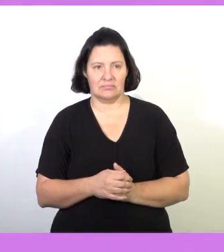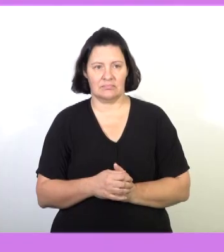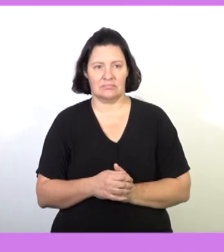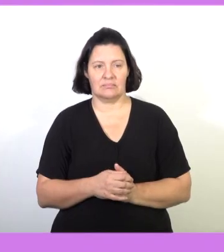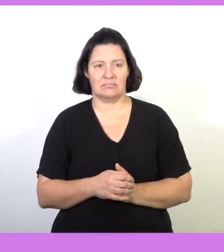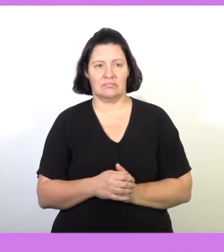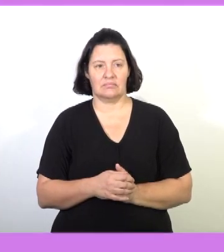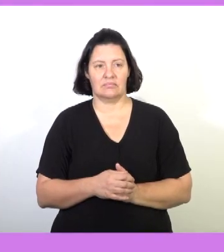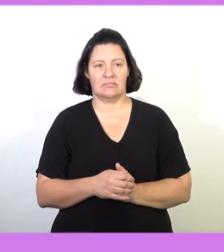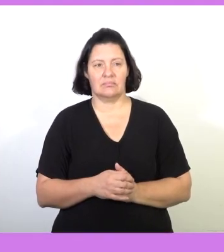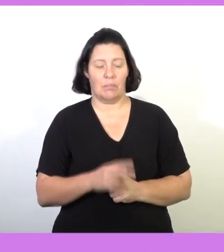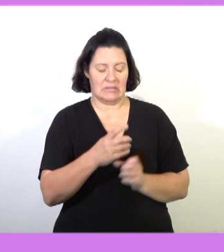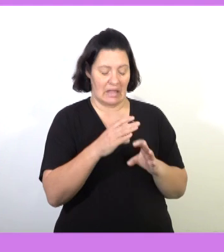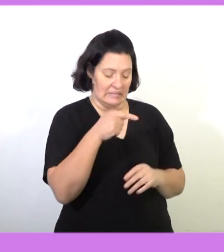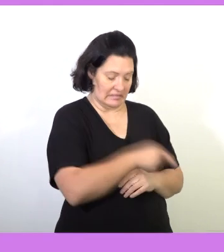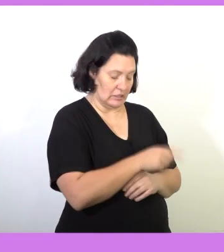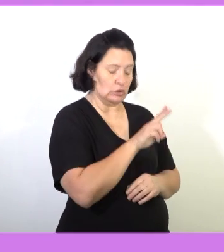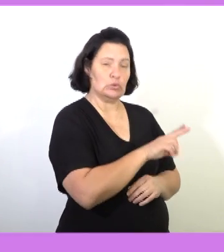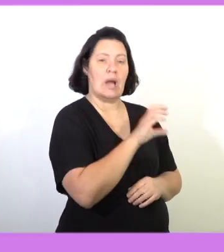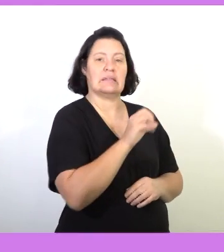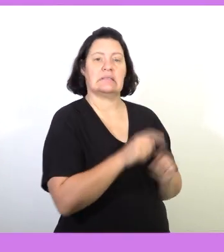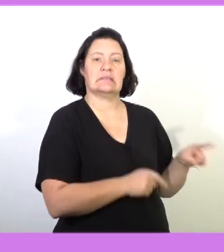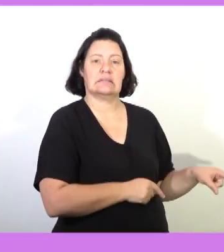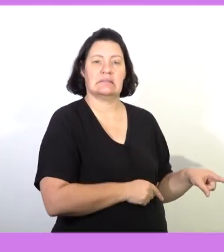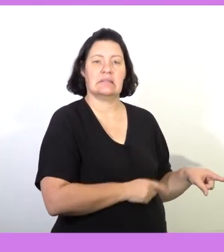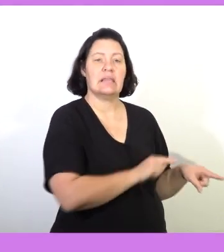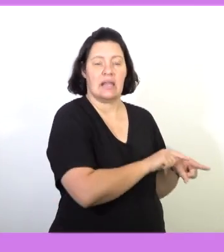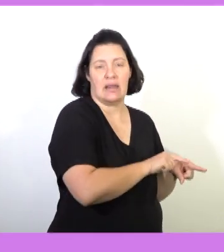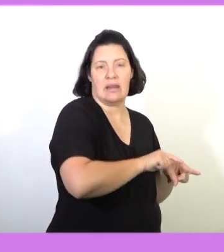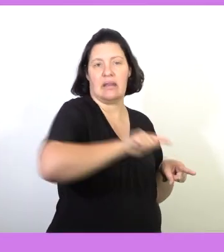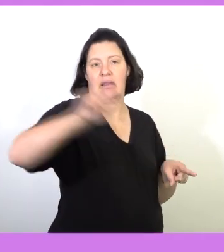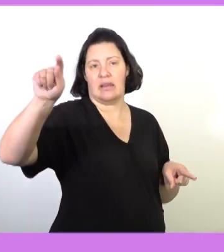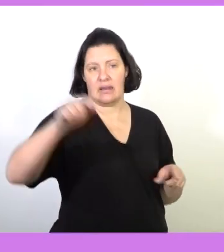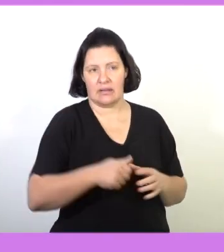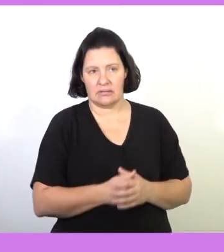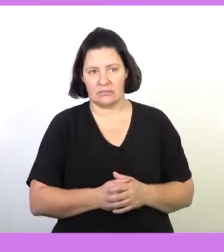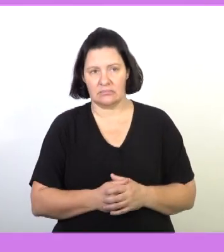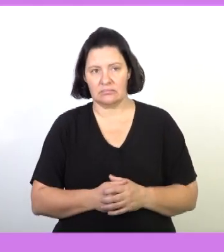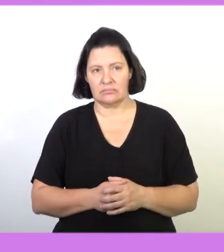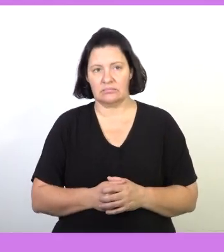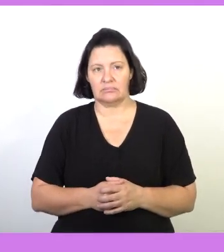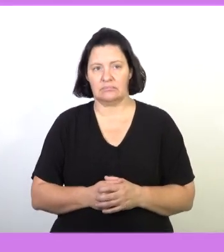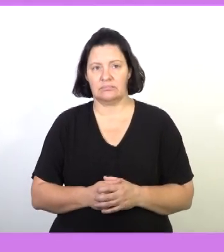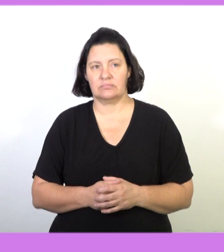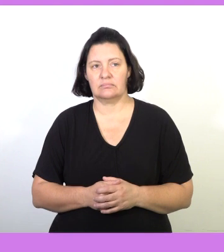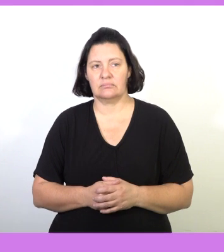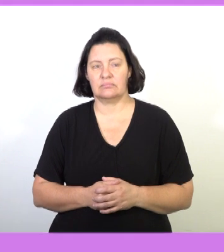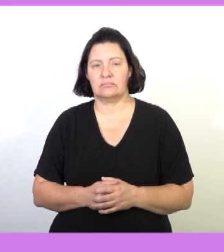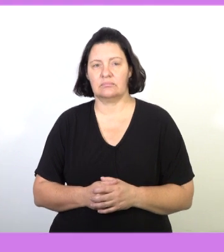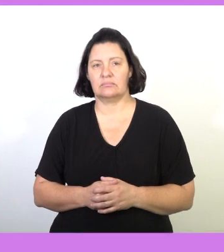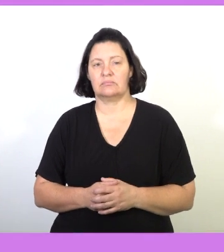this graph, it will start there at 200 rands and it will extend going up.